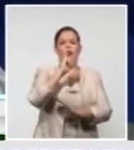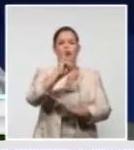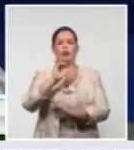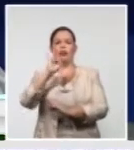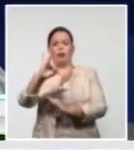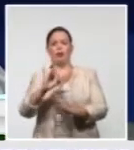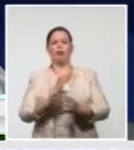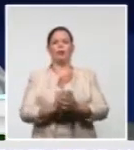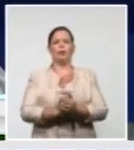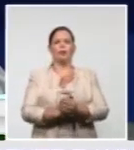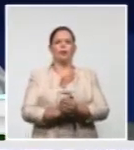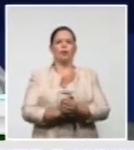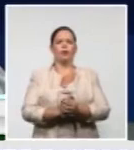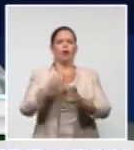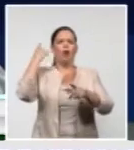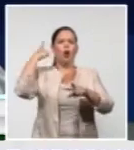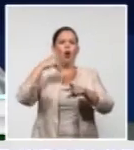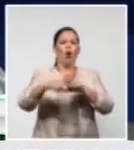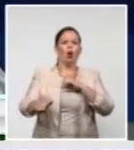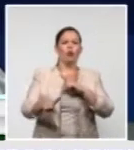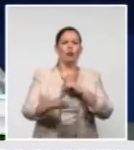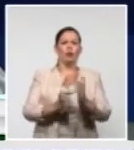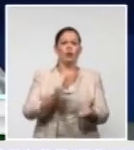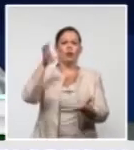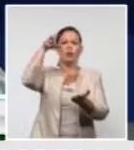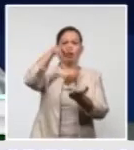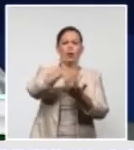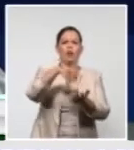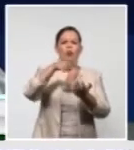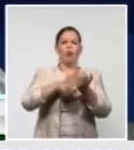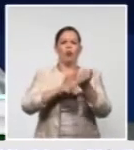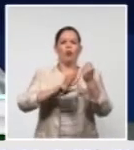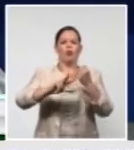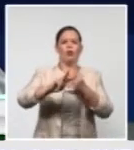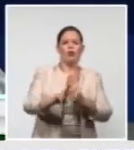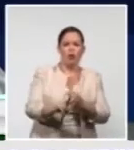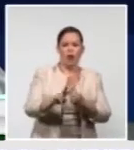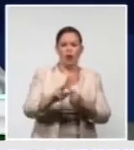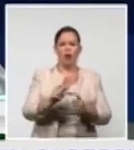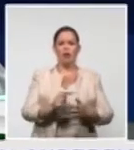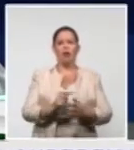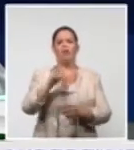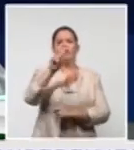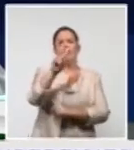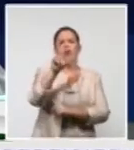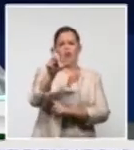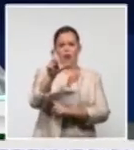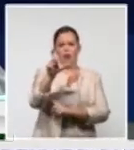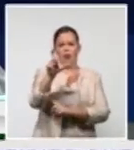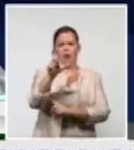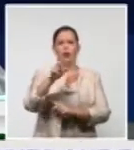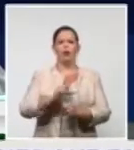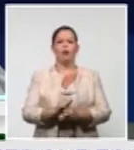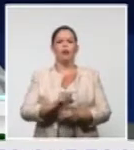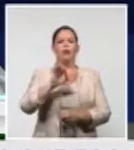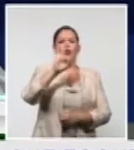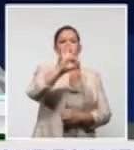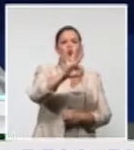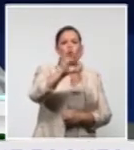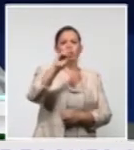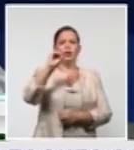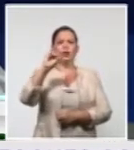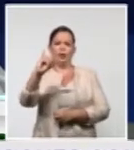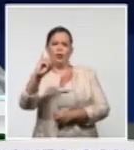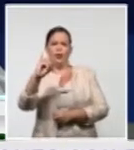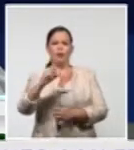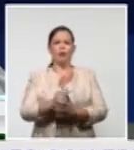1,667 were processed at the Pedro Curi Tropical Medicine Institute, 806 in Villa Clara's Hygiene,